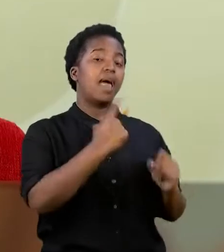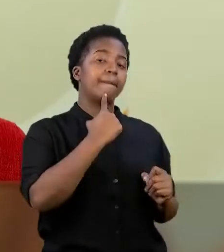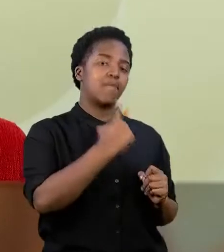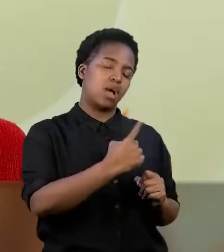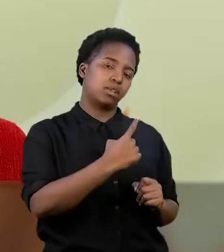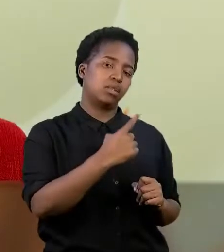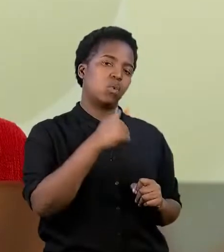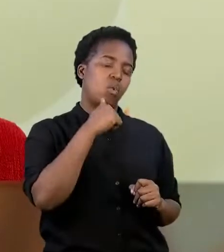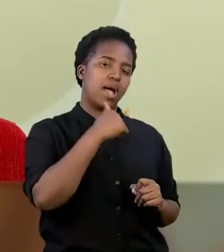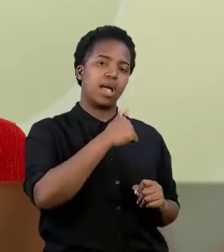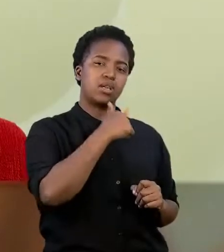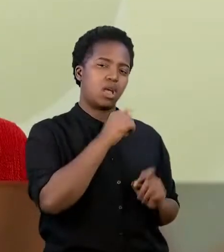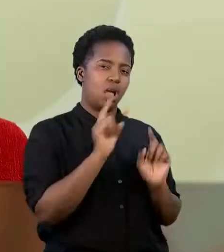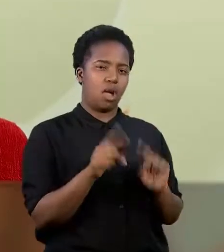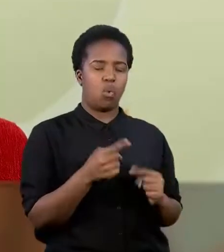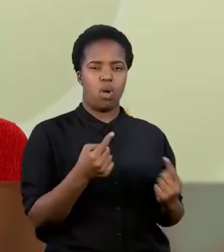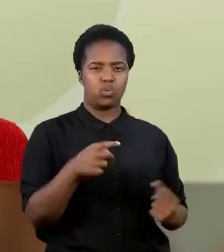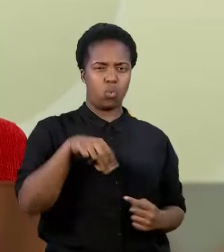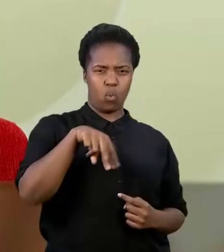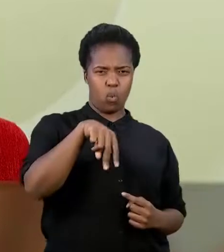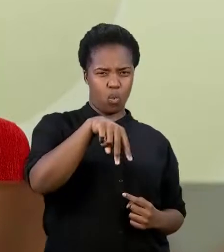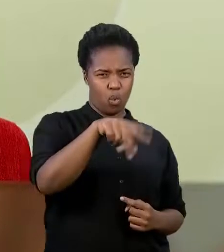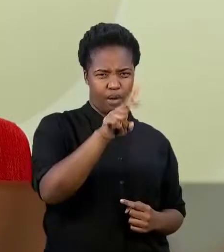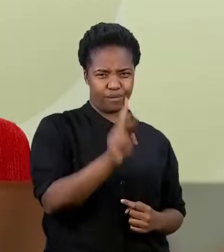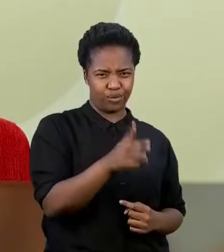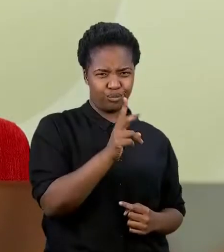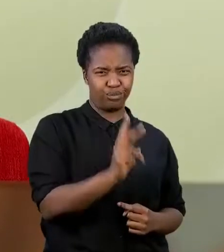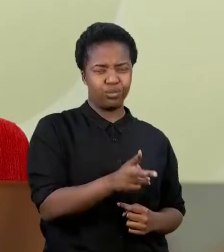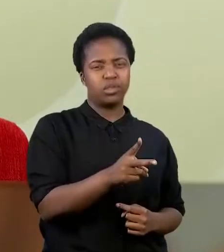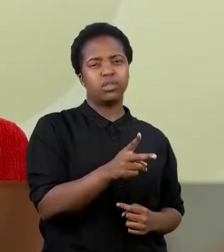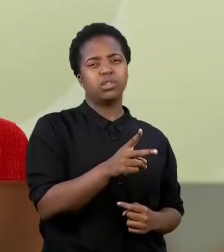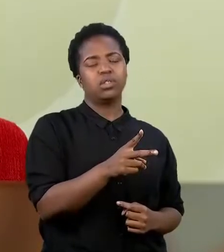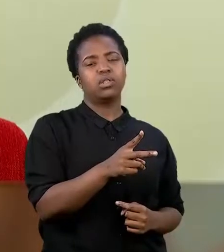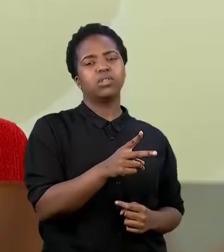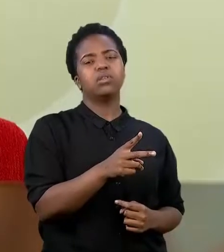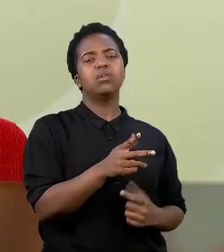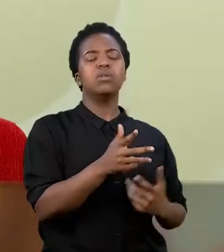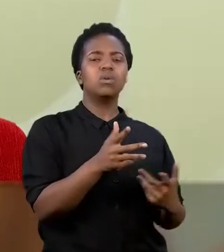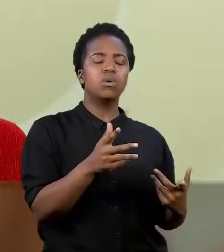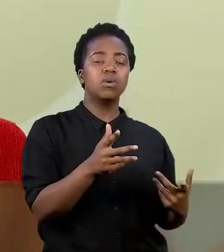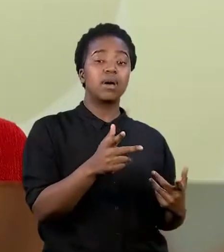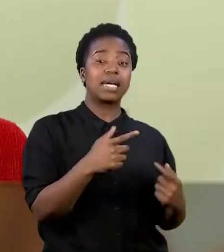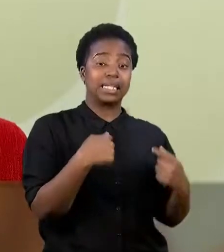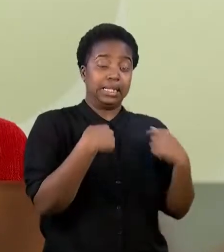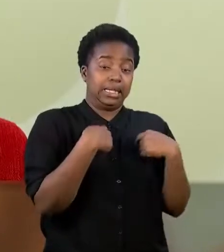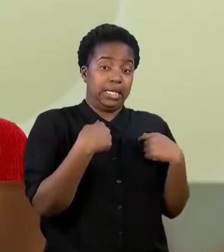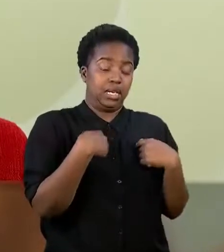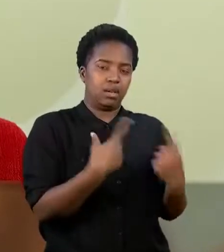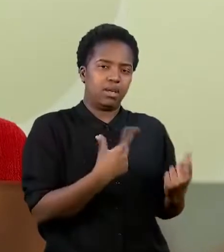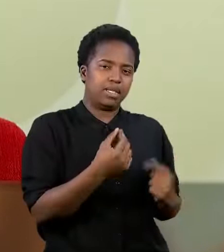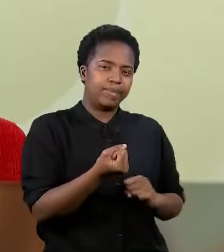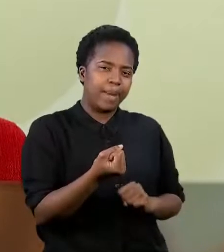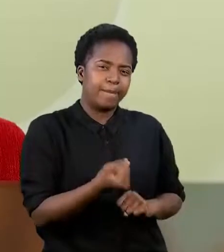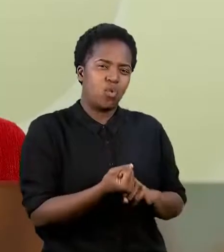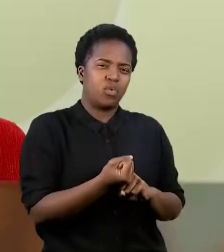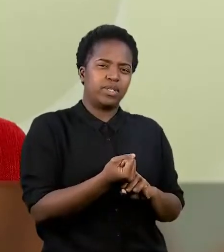that my aunt won't be able to walk again. So the thing er tsantseng re etse gore